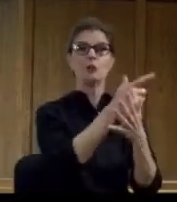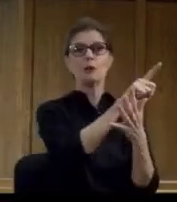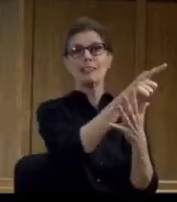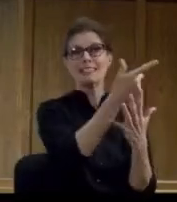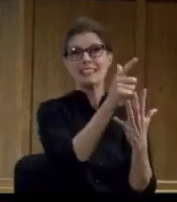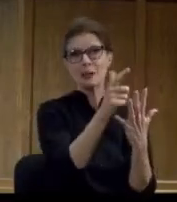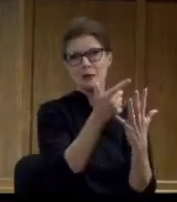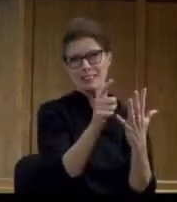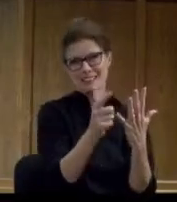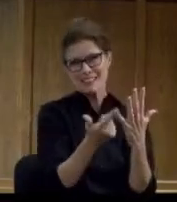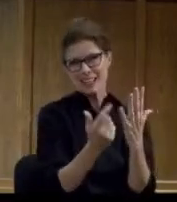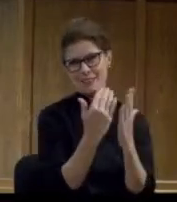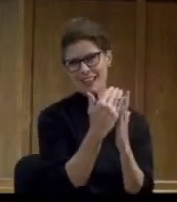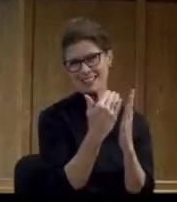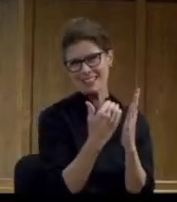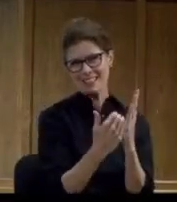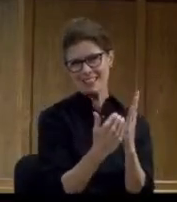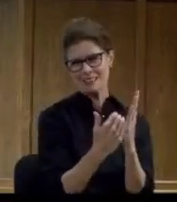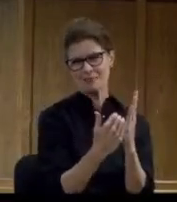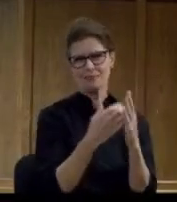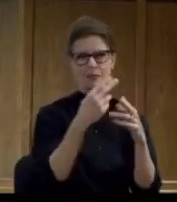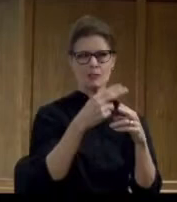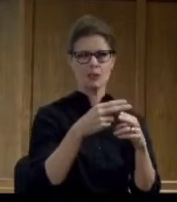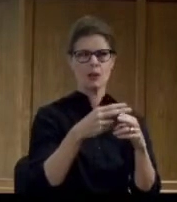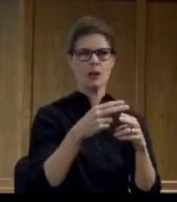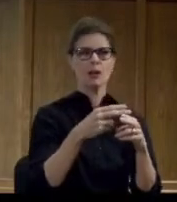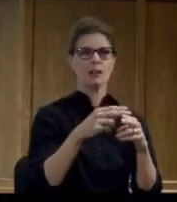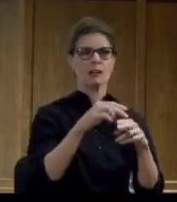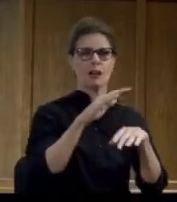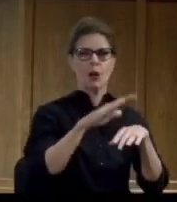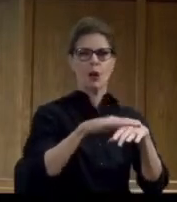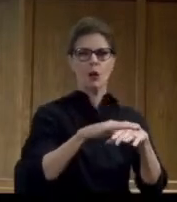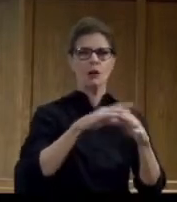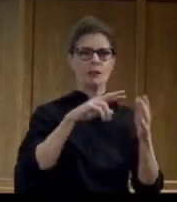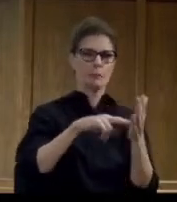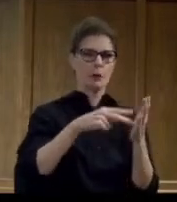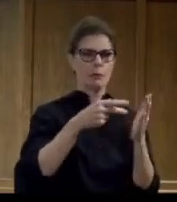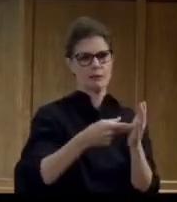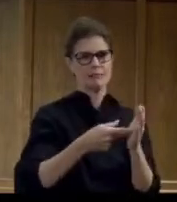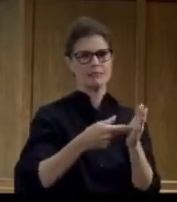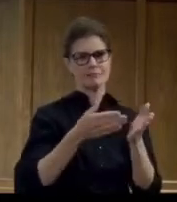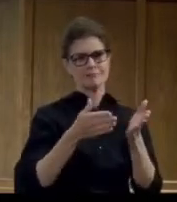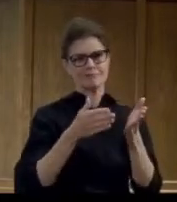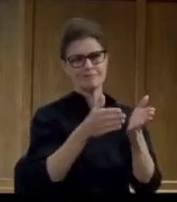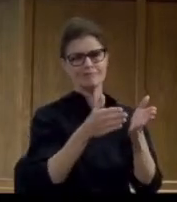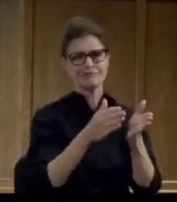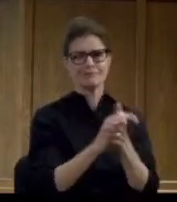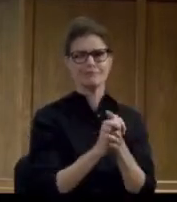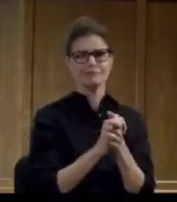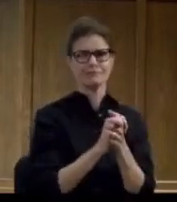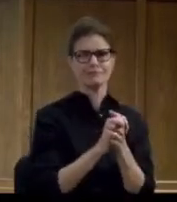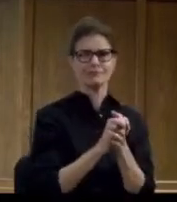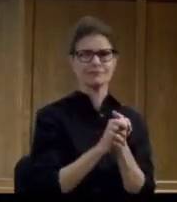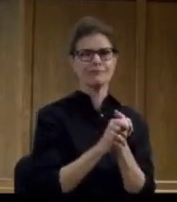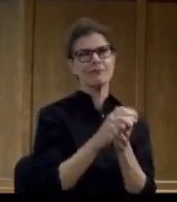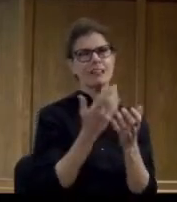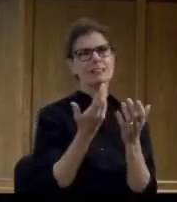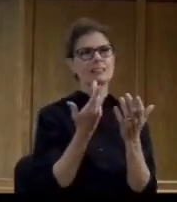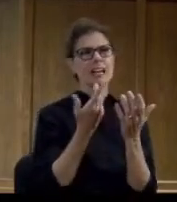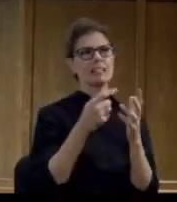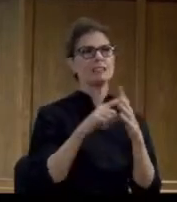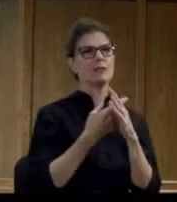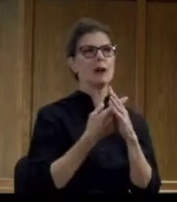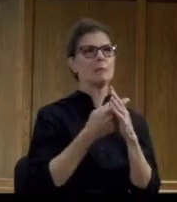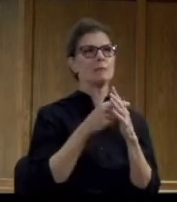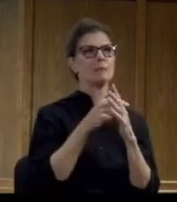while. Today we're starting On Purpose. And the idea behind this is it seeks to answer the question that anybody asks